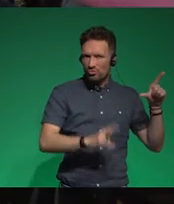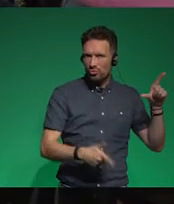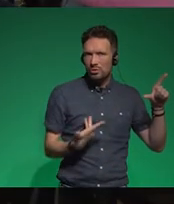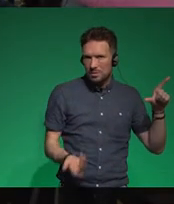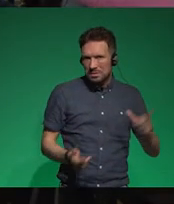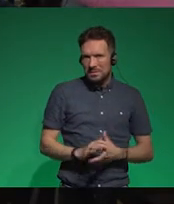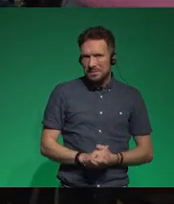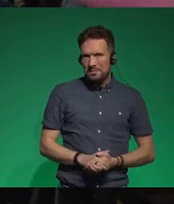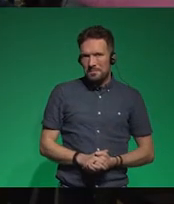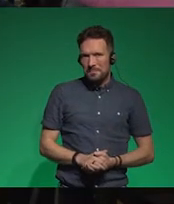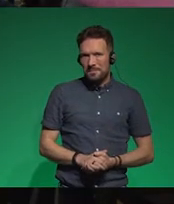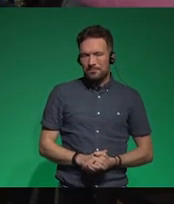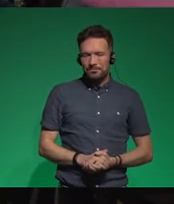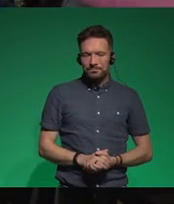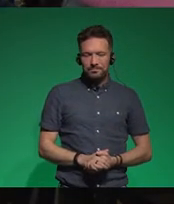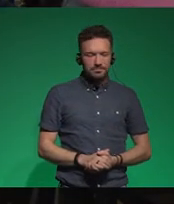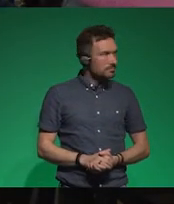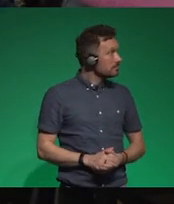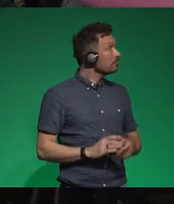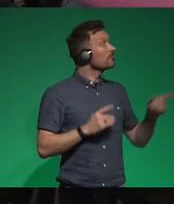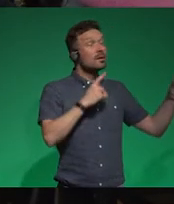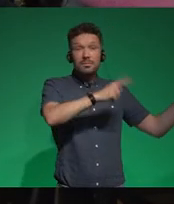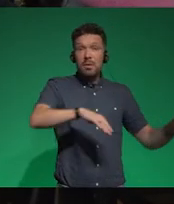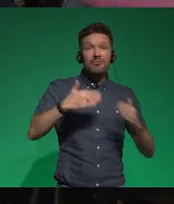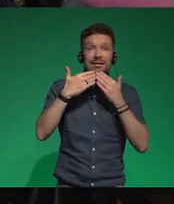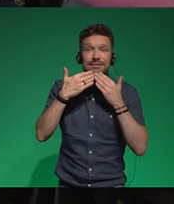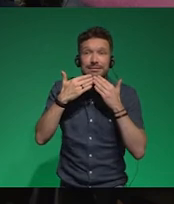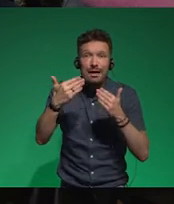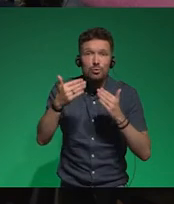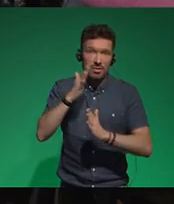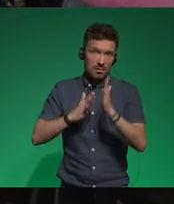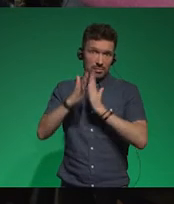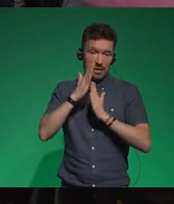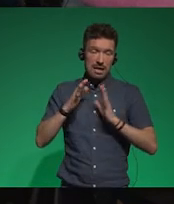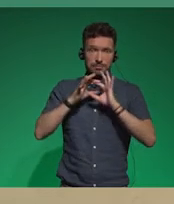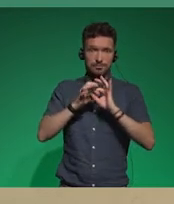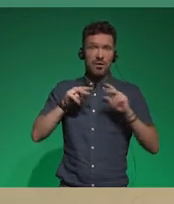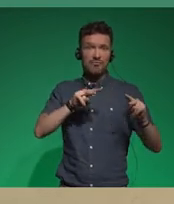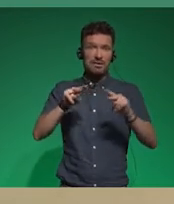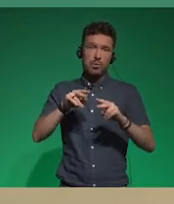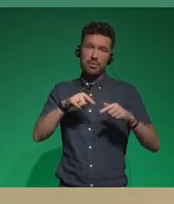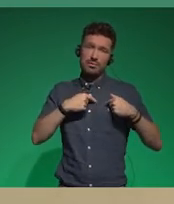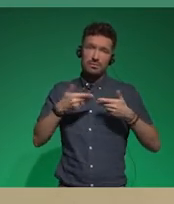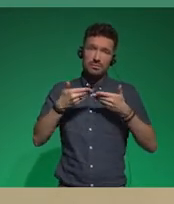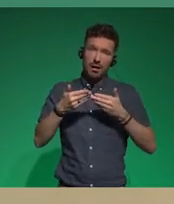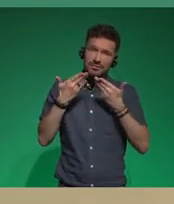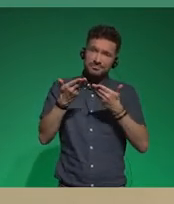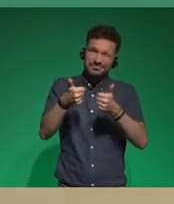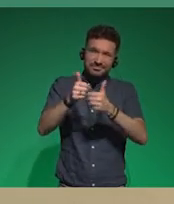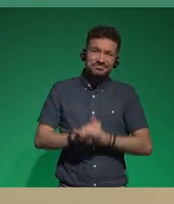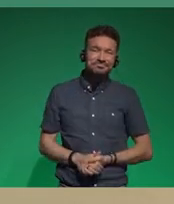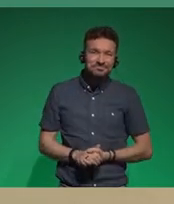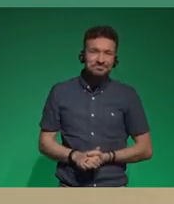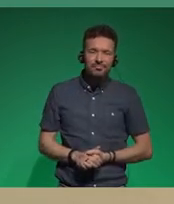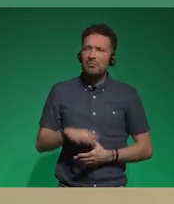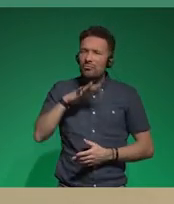Trinti, yeah. Thanks so much for explaining and also giving us and informing us about the stories